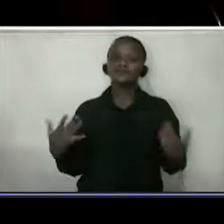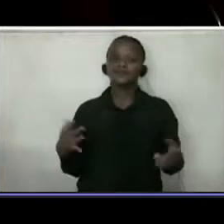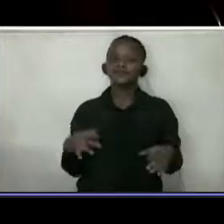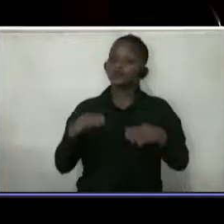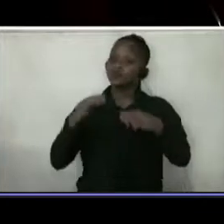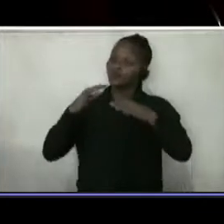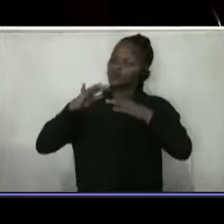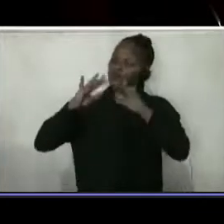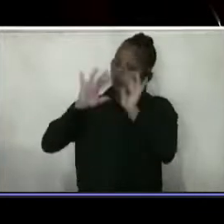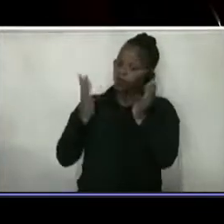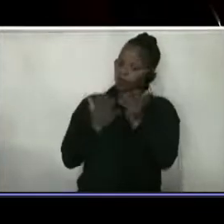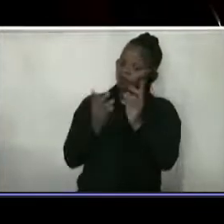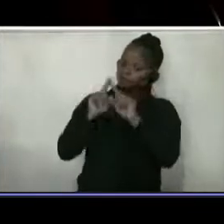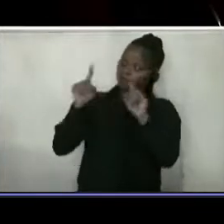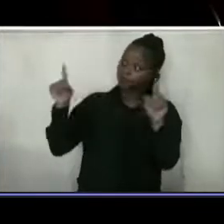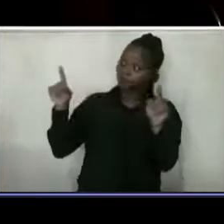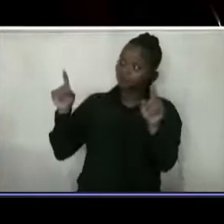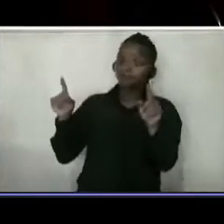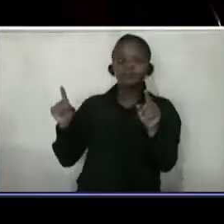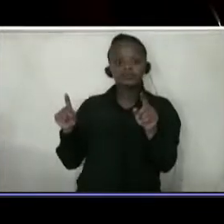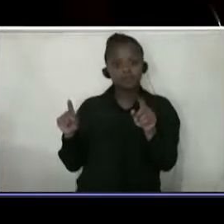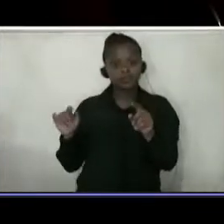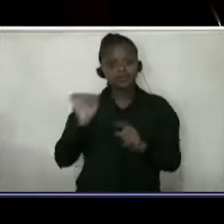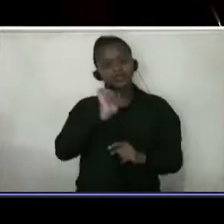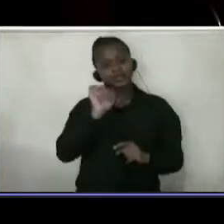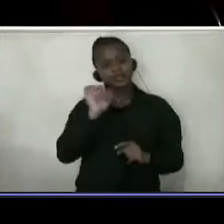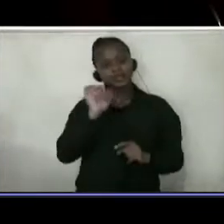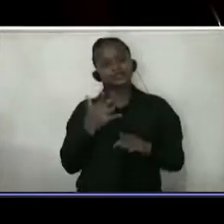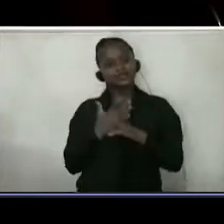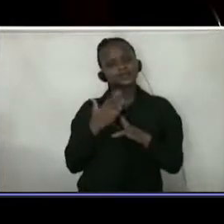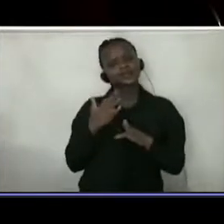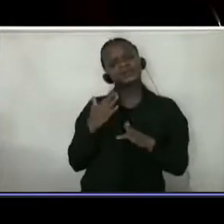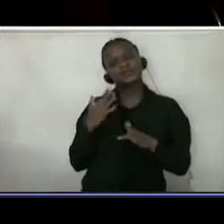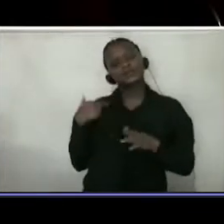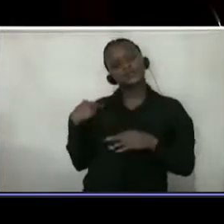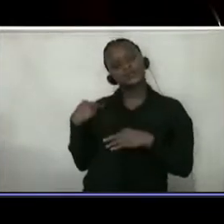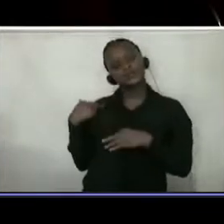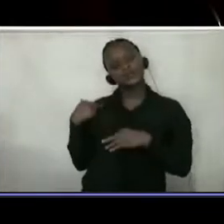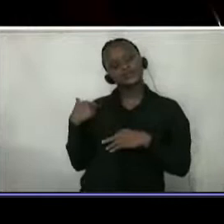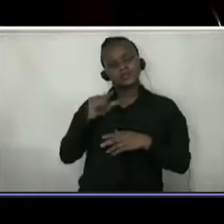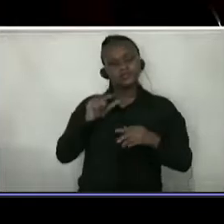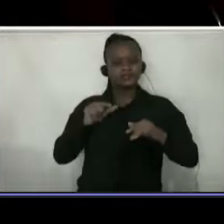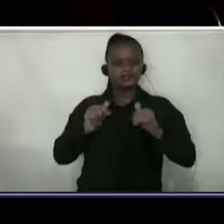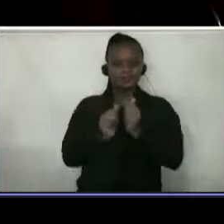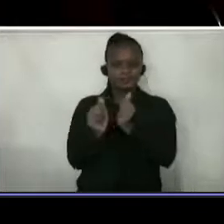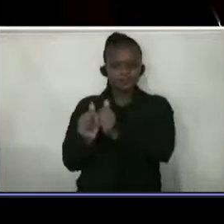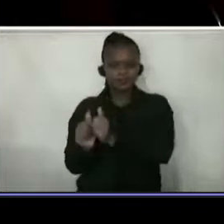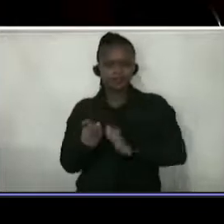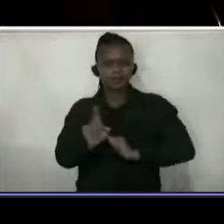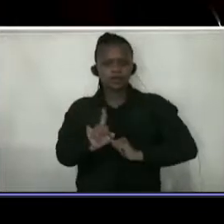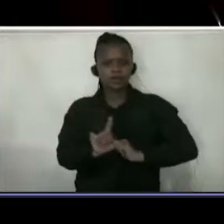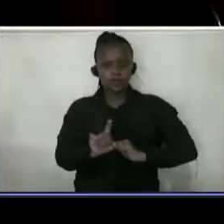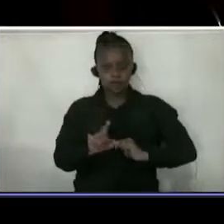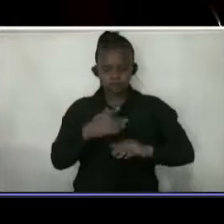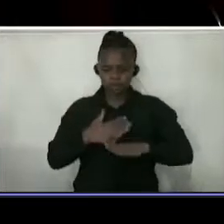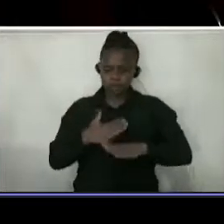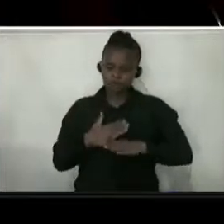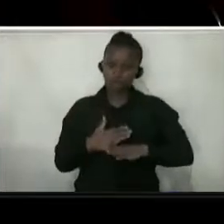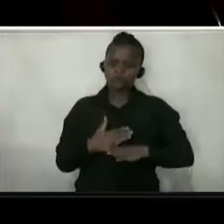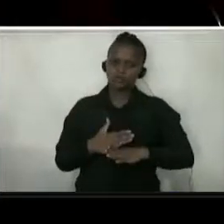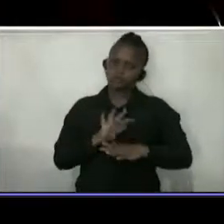democracies, coalitions is the rule, not the exception. And they can and do work, but in KZN, they do not seem to